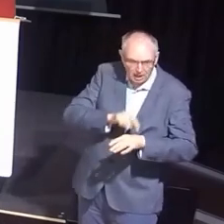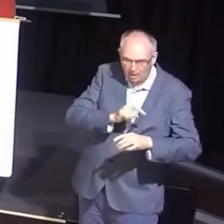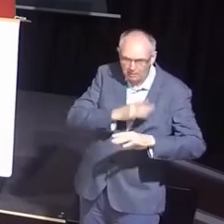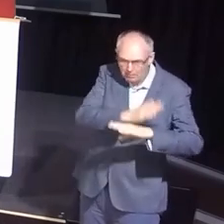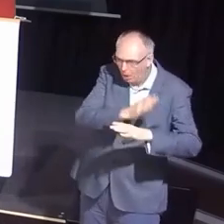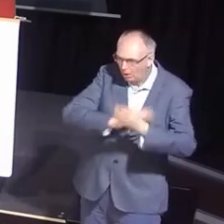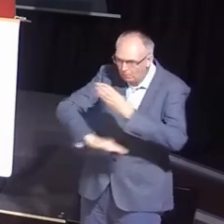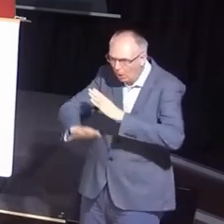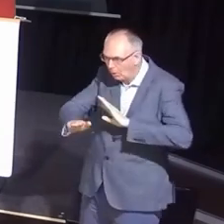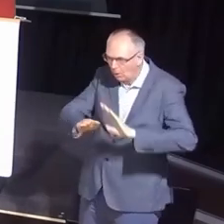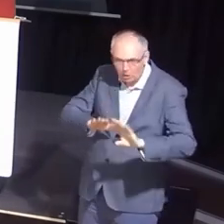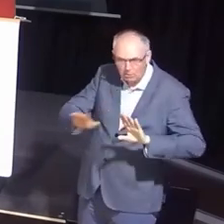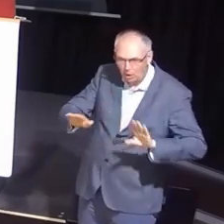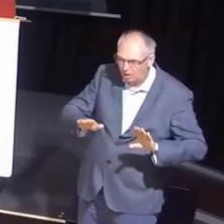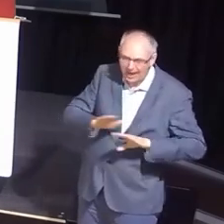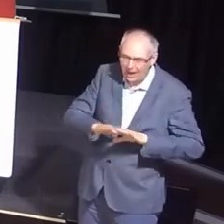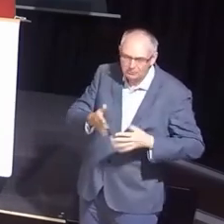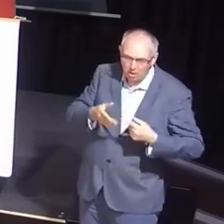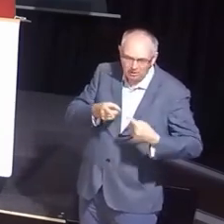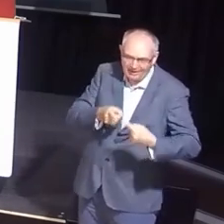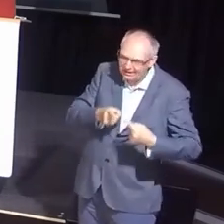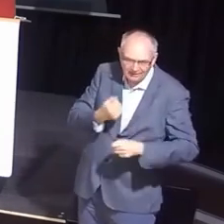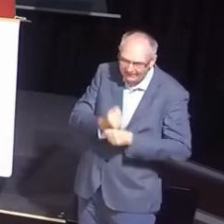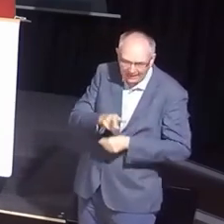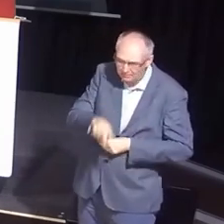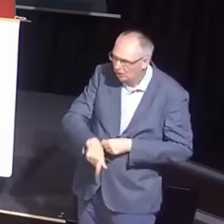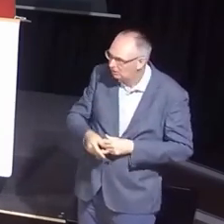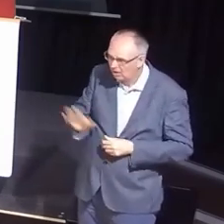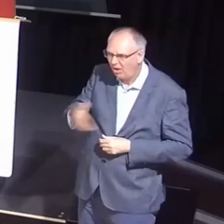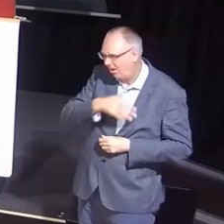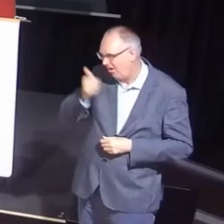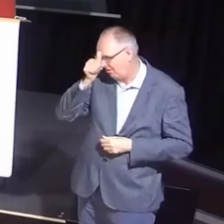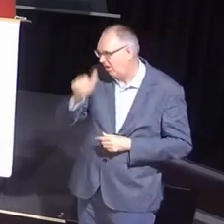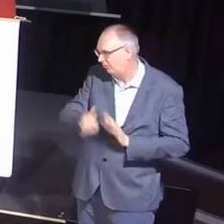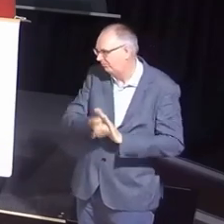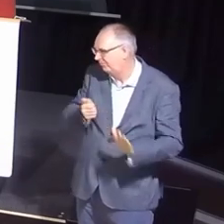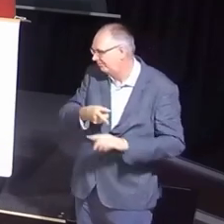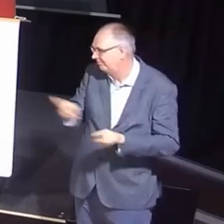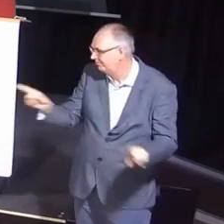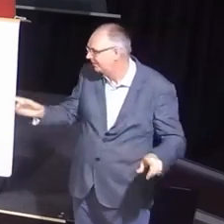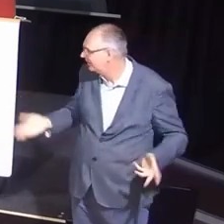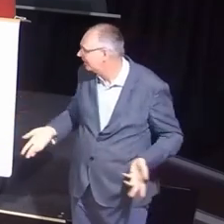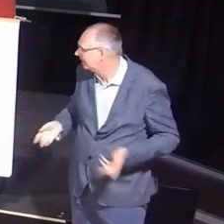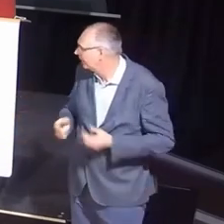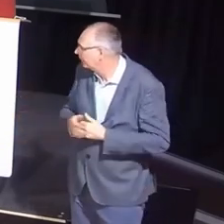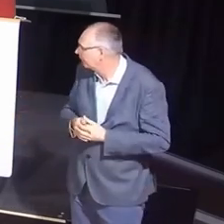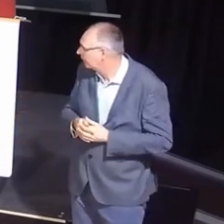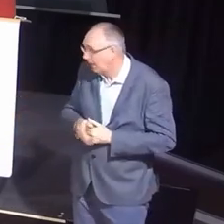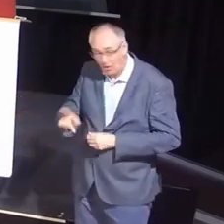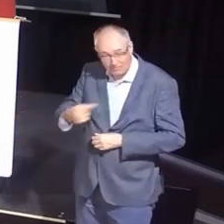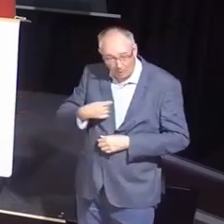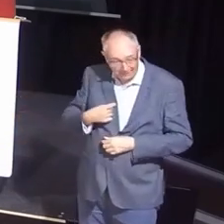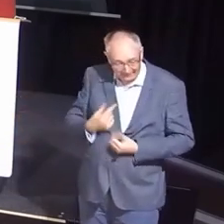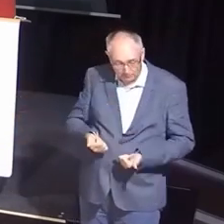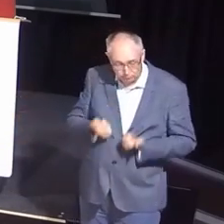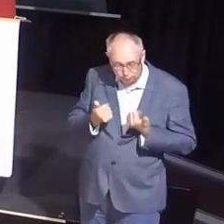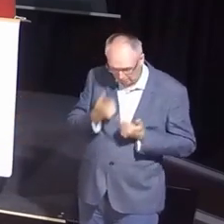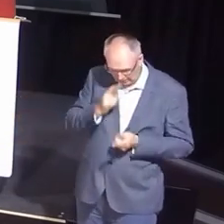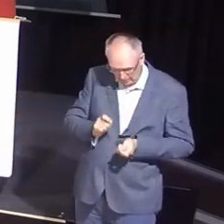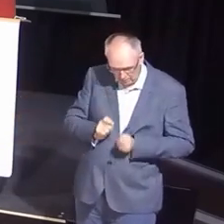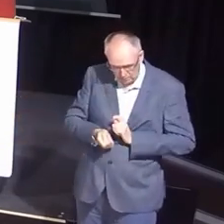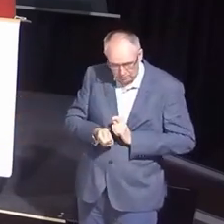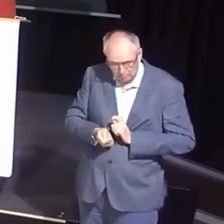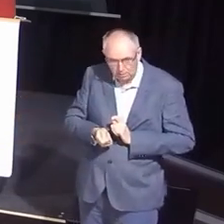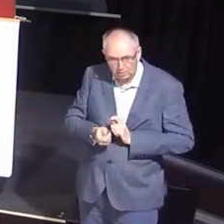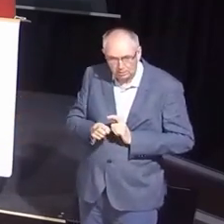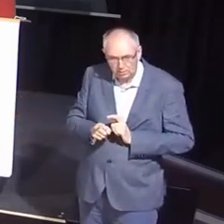not a fighting game person, which everybody who plays fighting games is like, that's fighting games. But what was really great was I was able to tailor those to